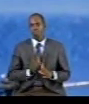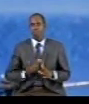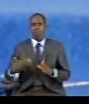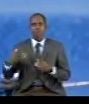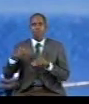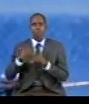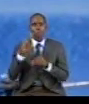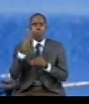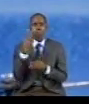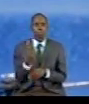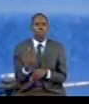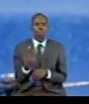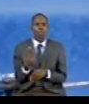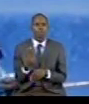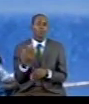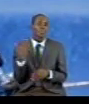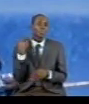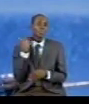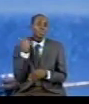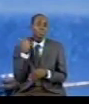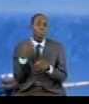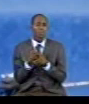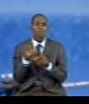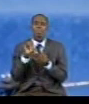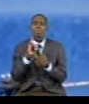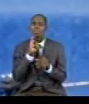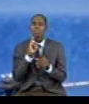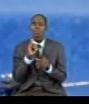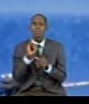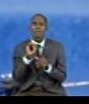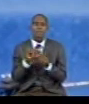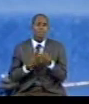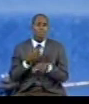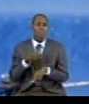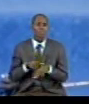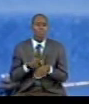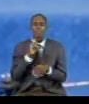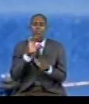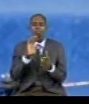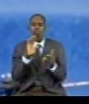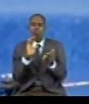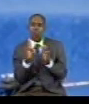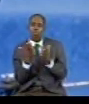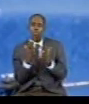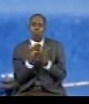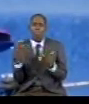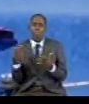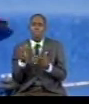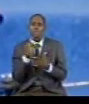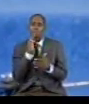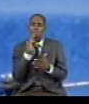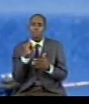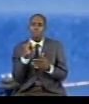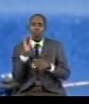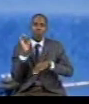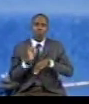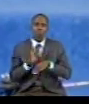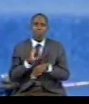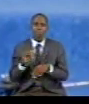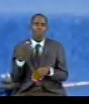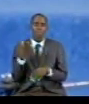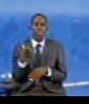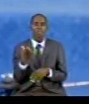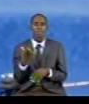if, every time, just as if something is biting me. I was reporting to my